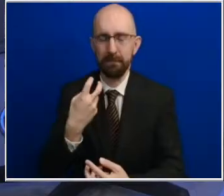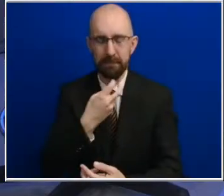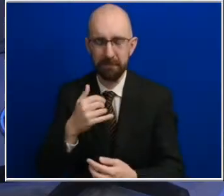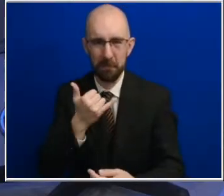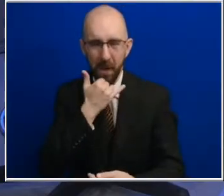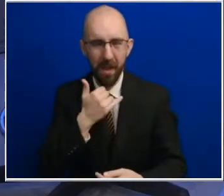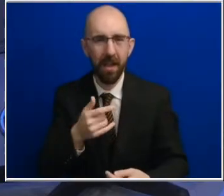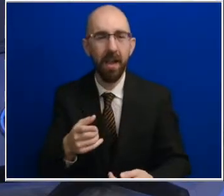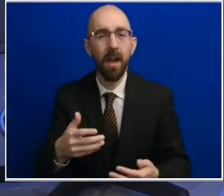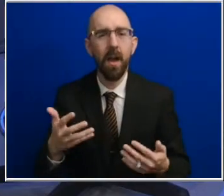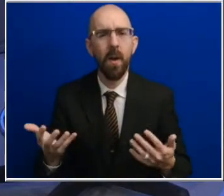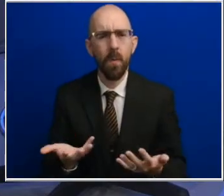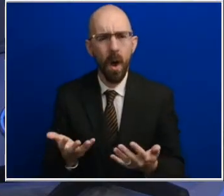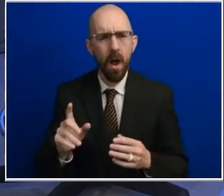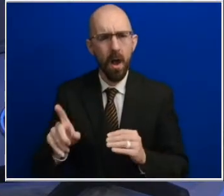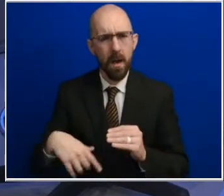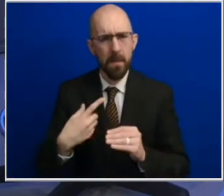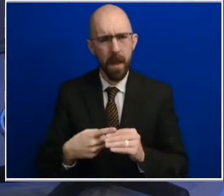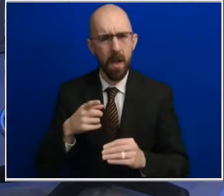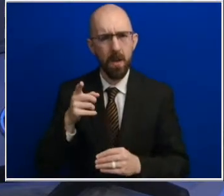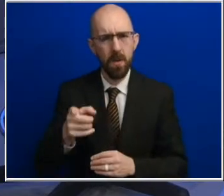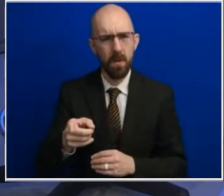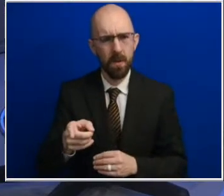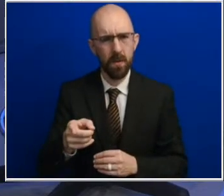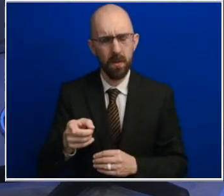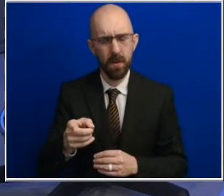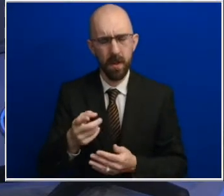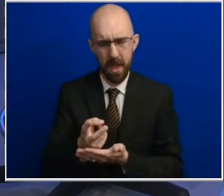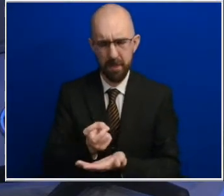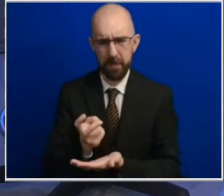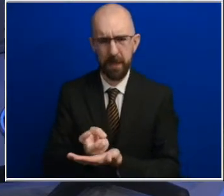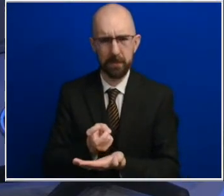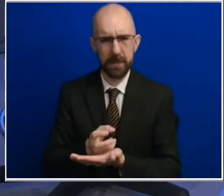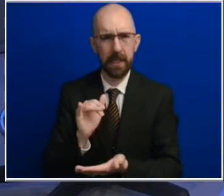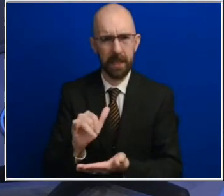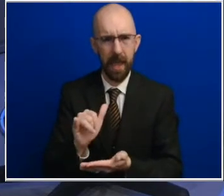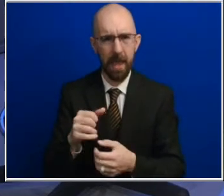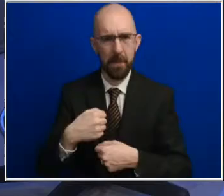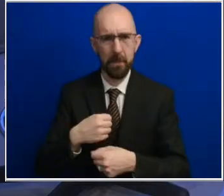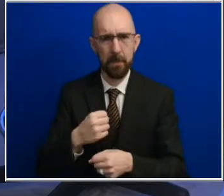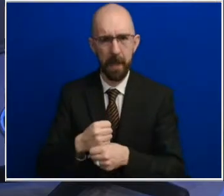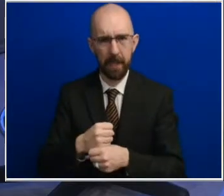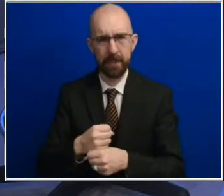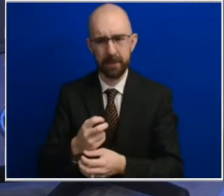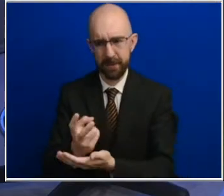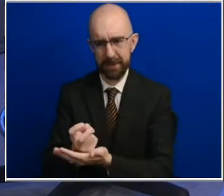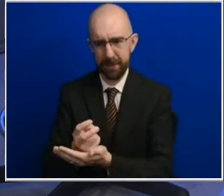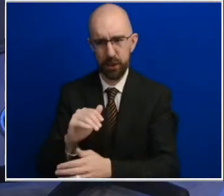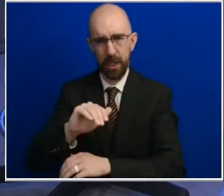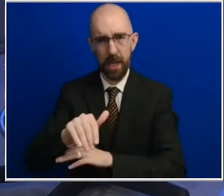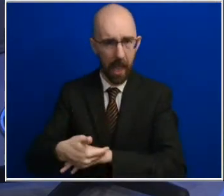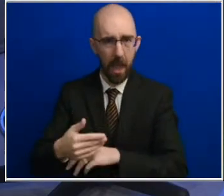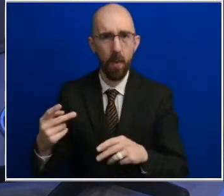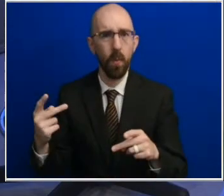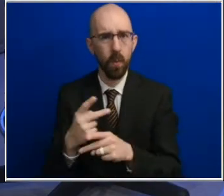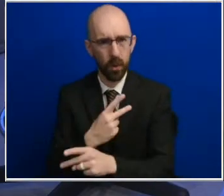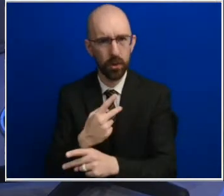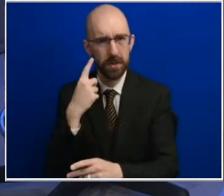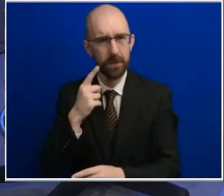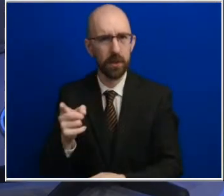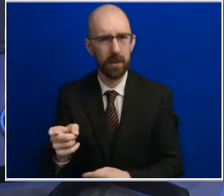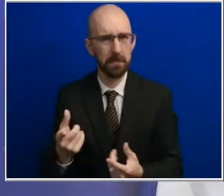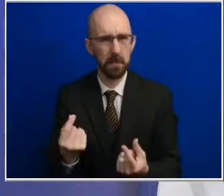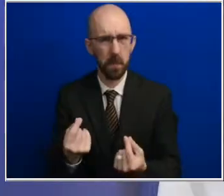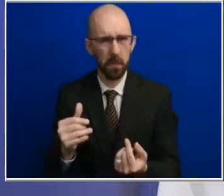what is it about epilepsy that makes the seizures worse at night, or made them worse at night for Eli? Yeah,